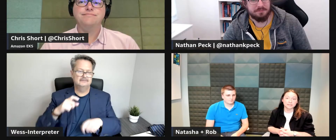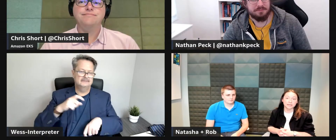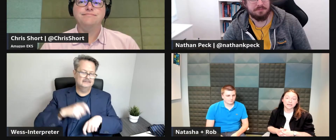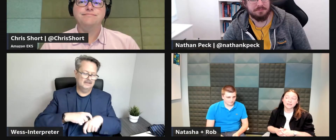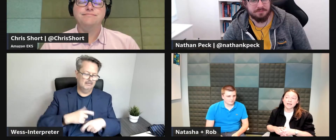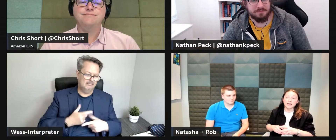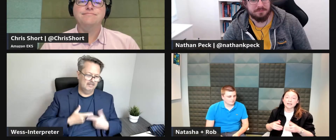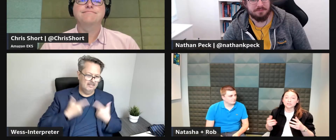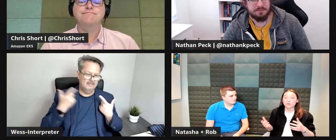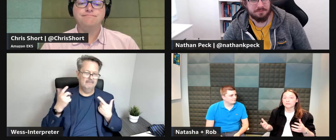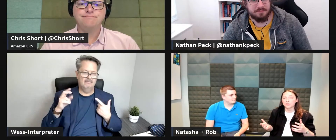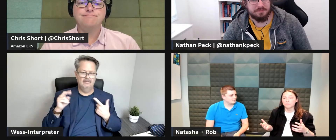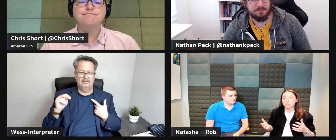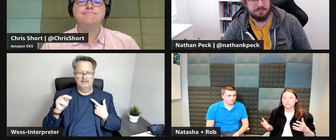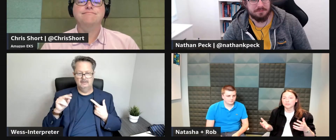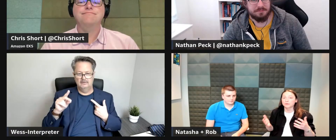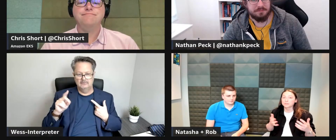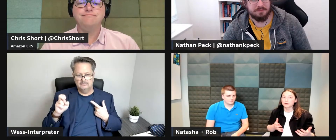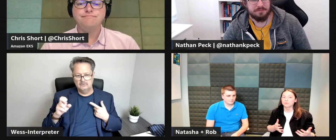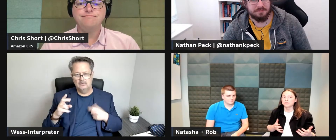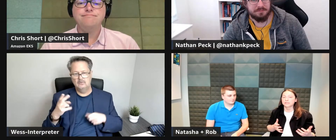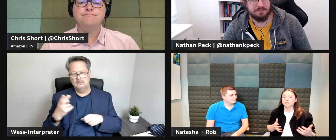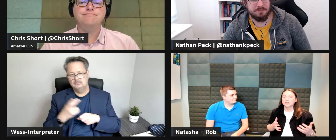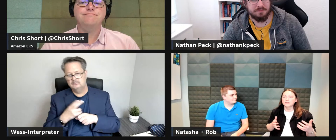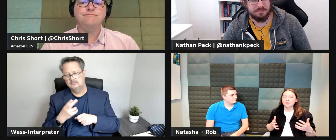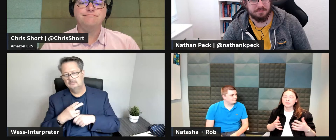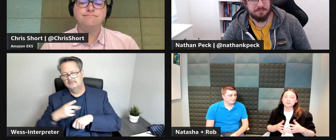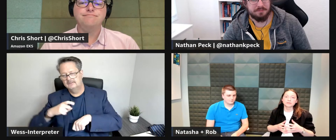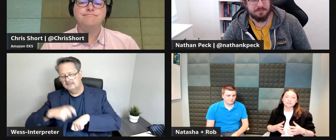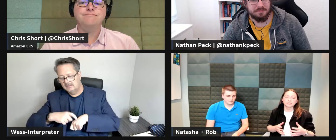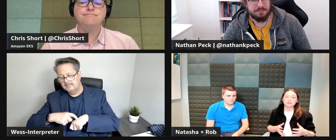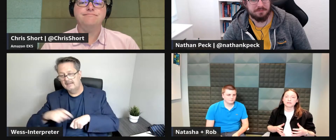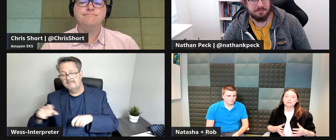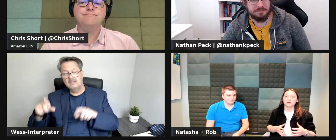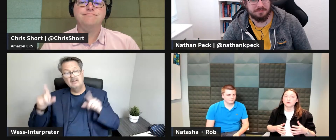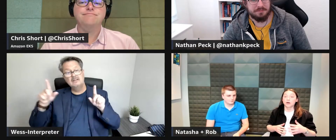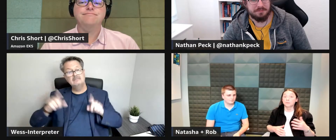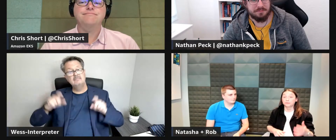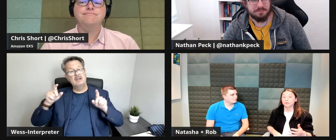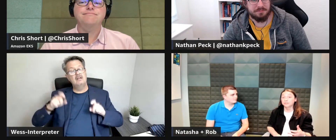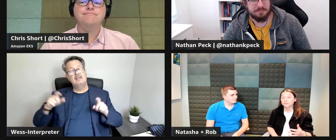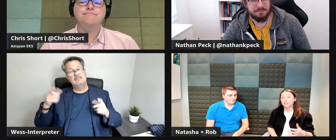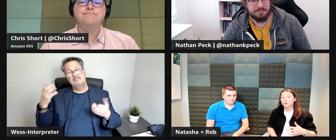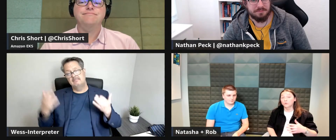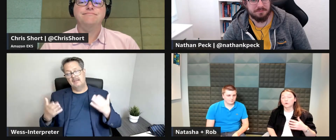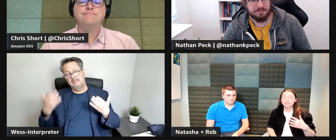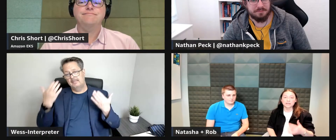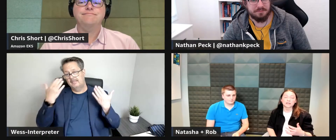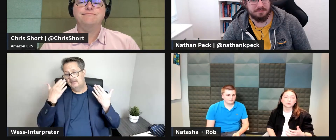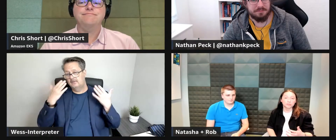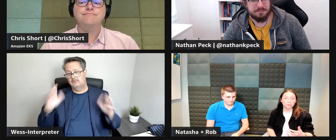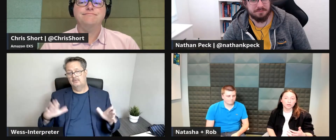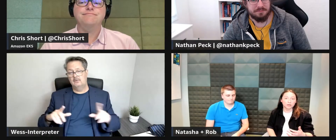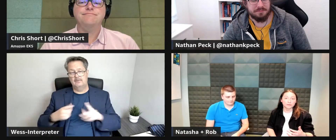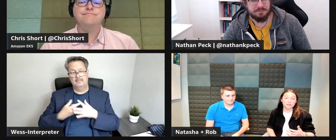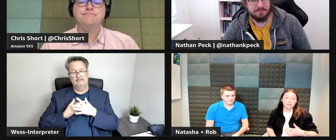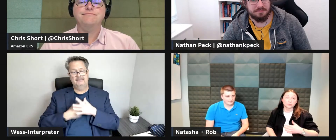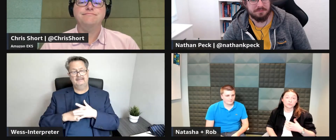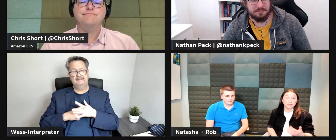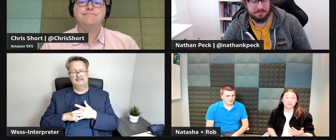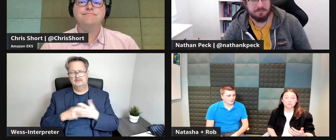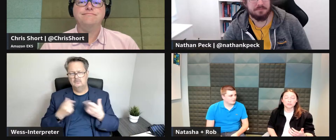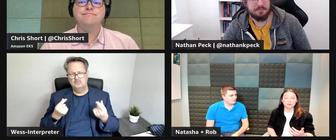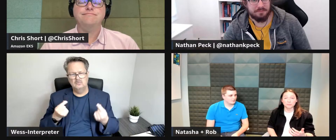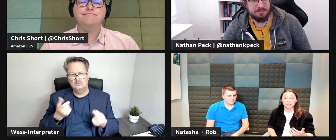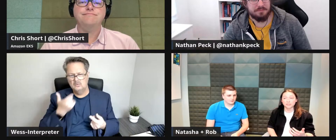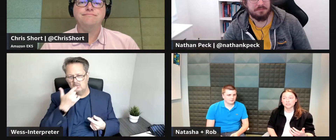AMIs there. And it's great for them because if they're experimenting, they may not necessarily know upfront exactly what their workload needs or